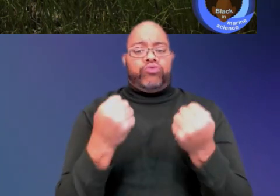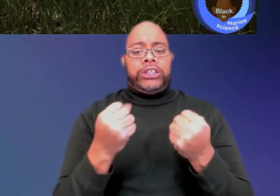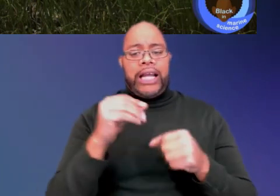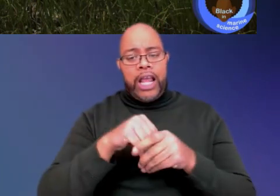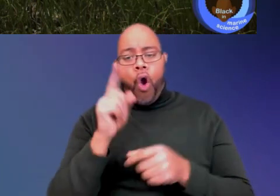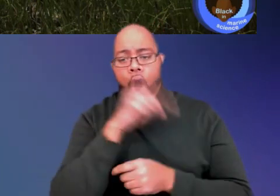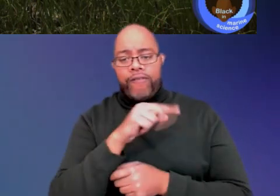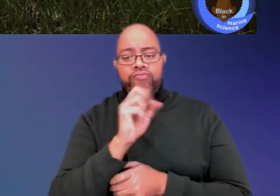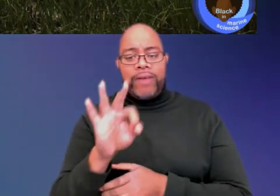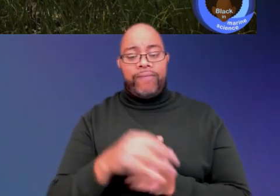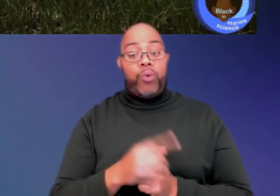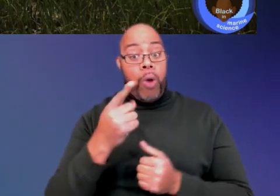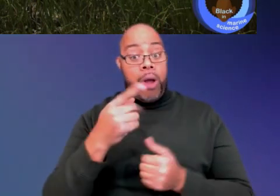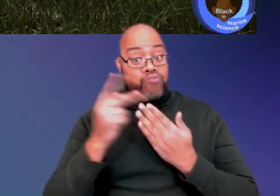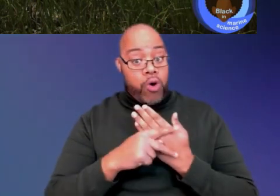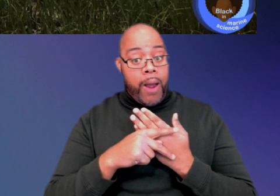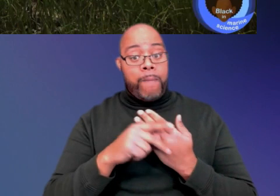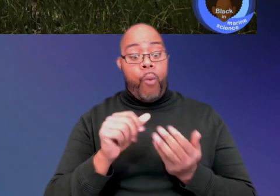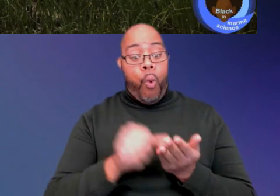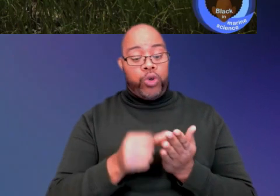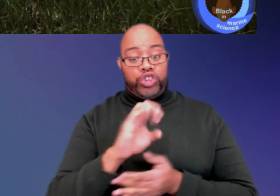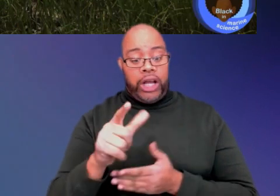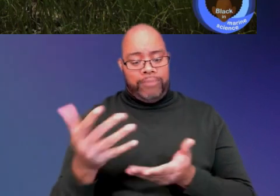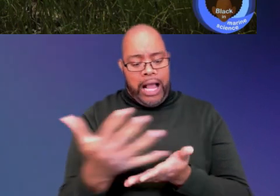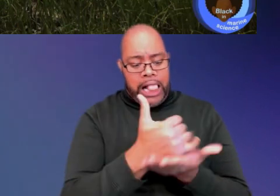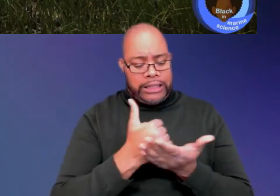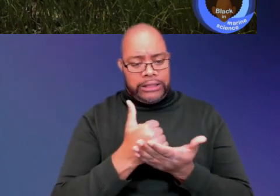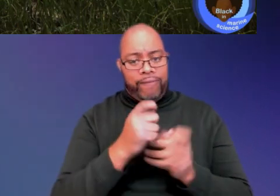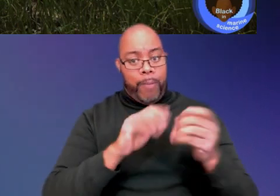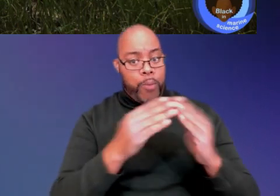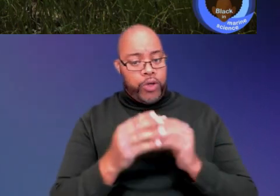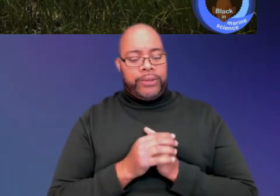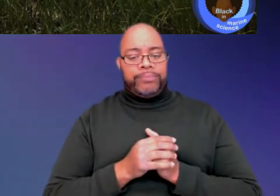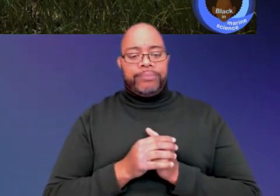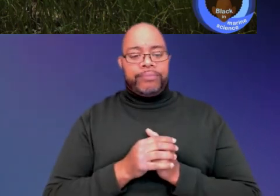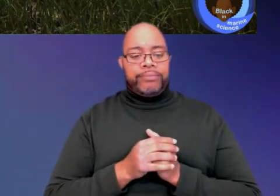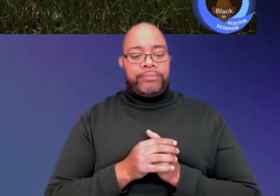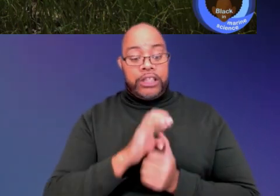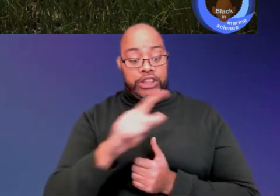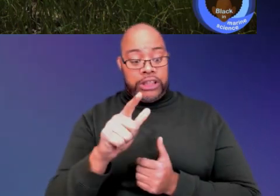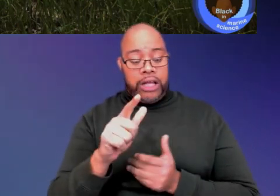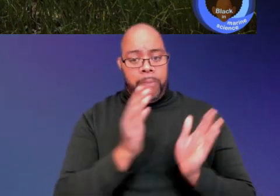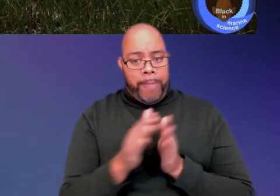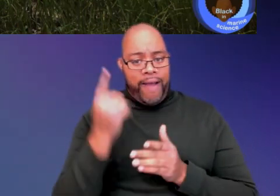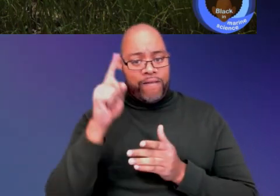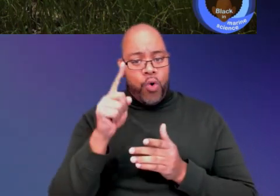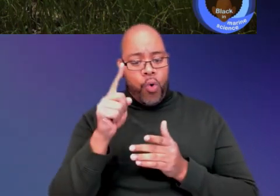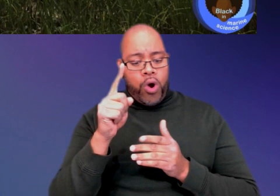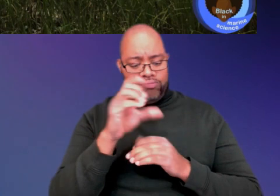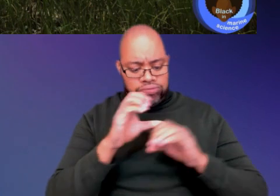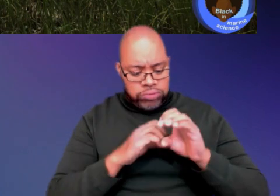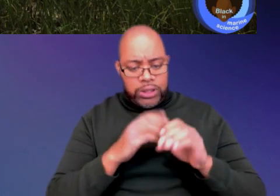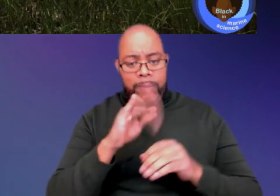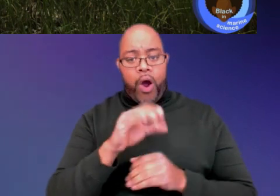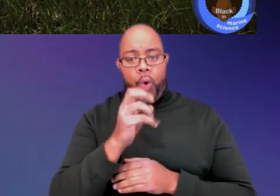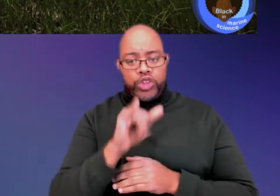reefs. Through one initiative, oyster shells are collected from the community. The shells are then prepared for construction by